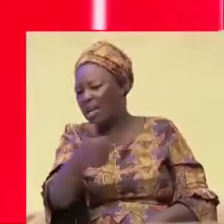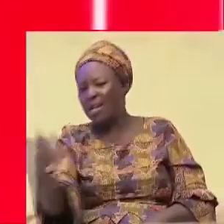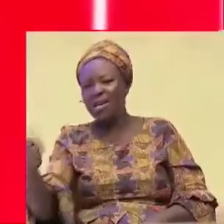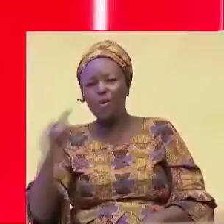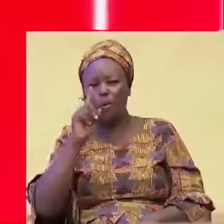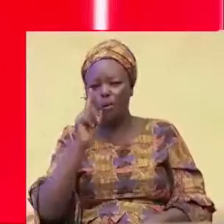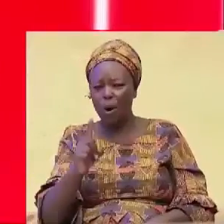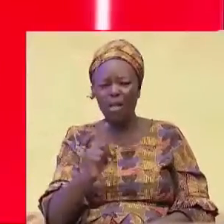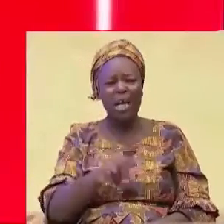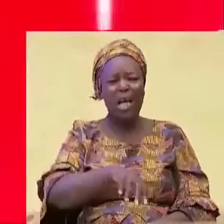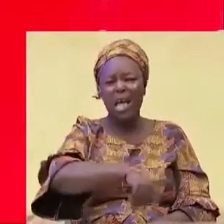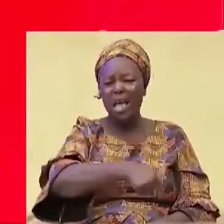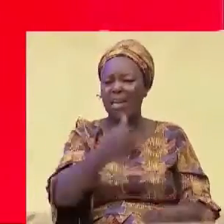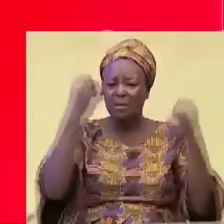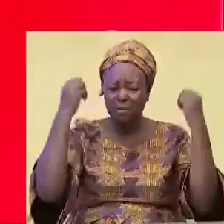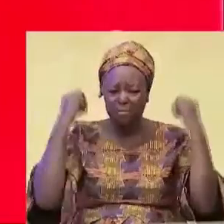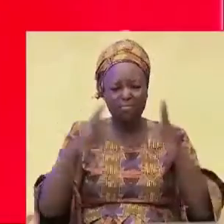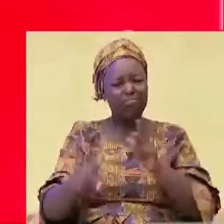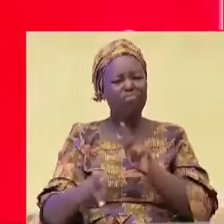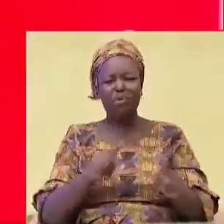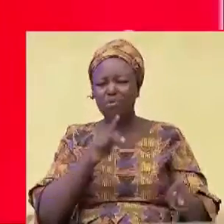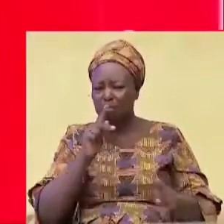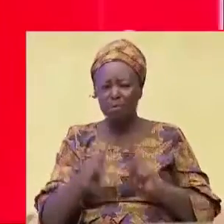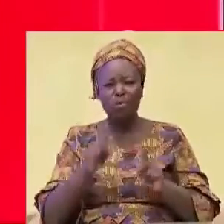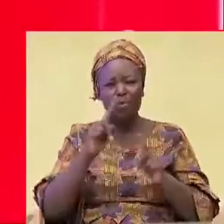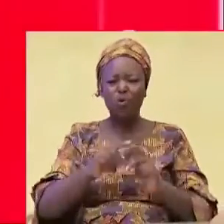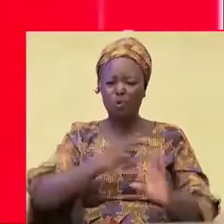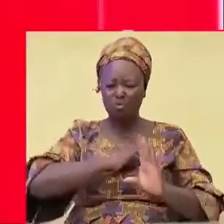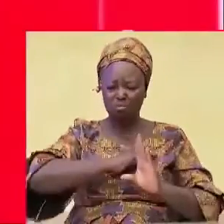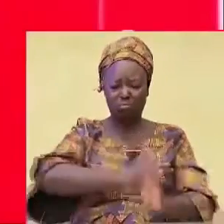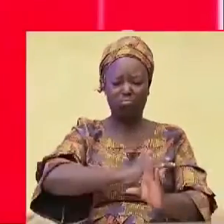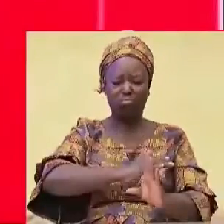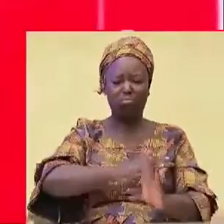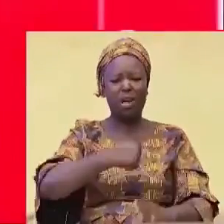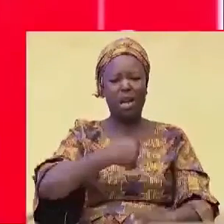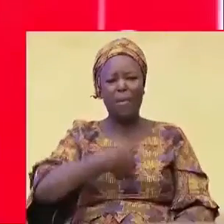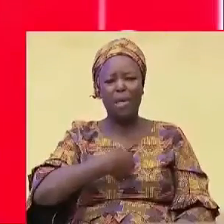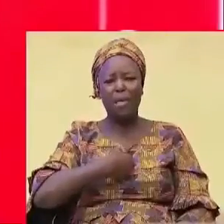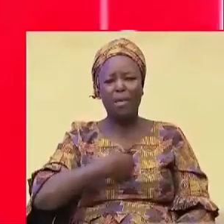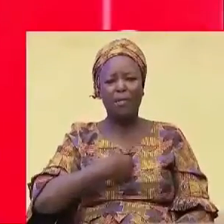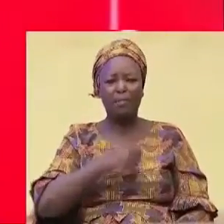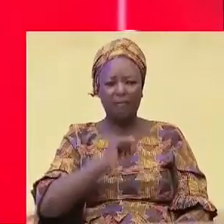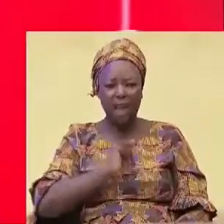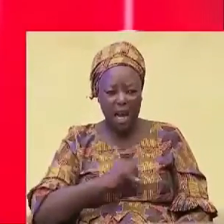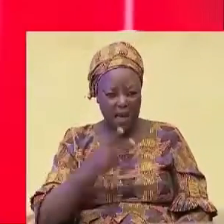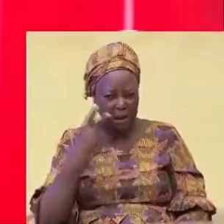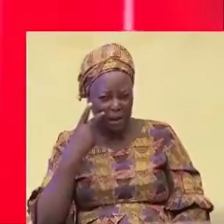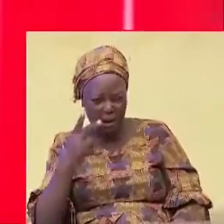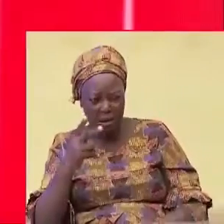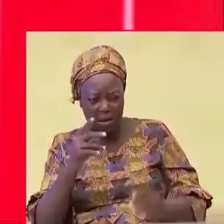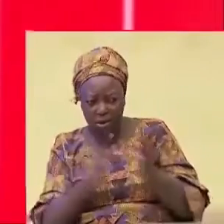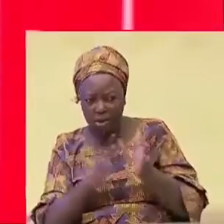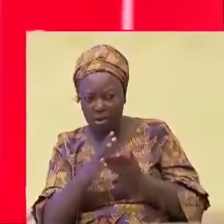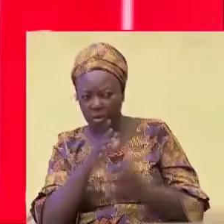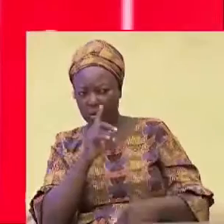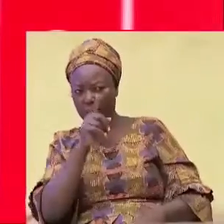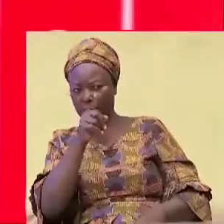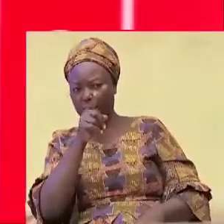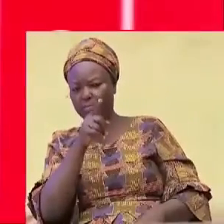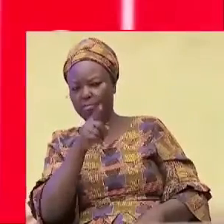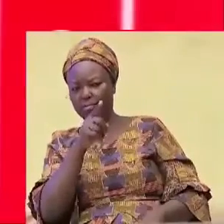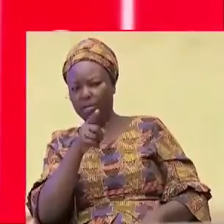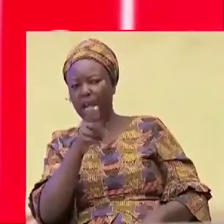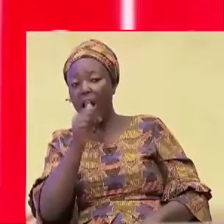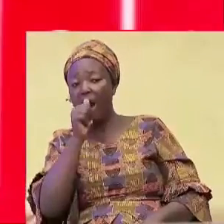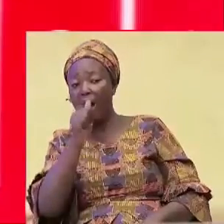pressure, any crowd, any multitude to hinder me. I see